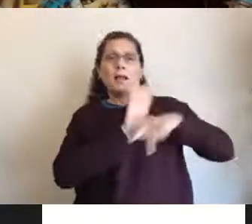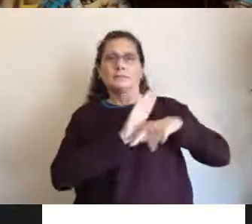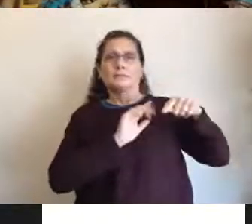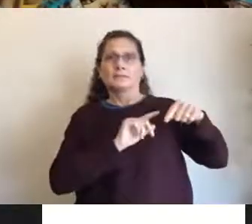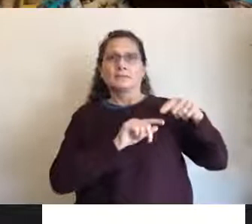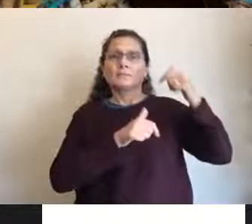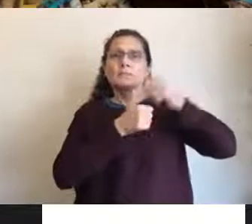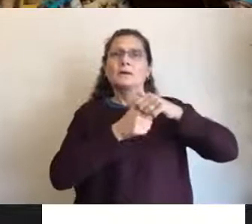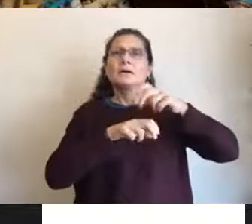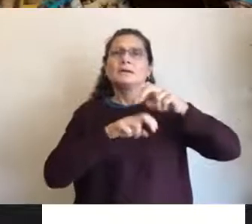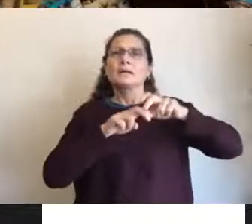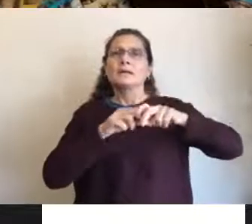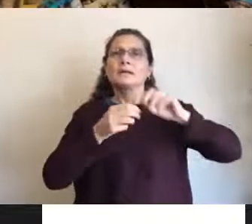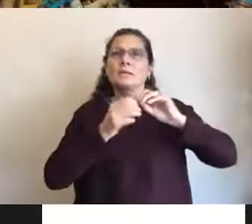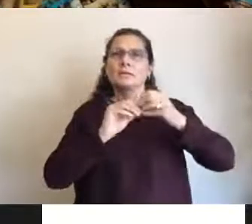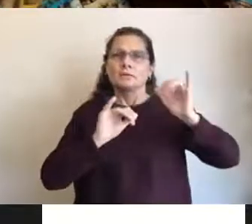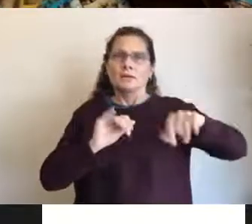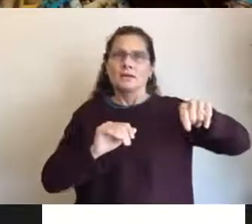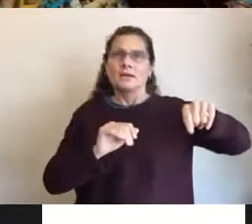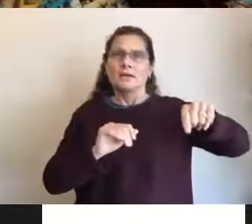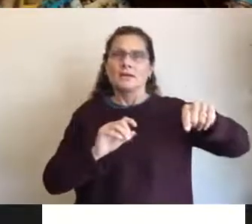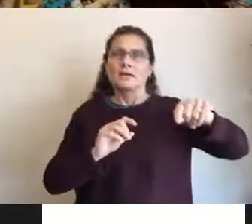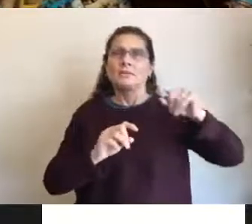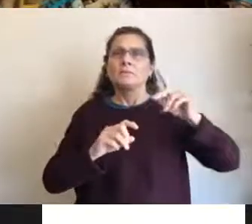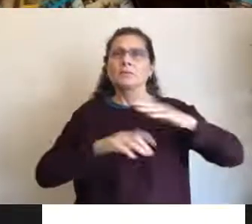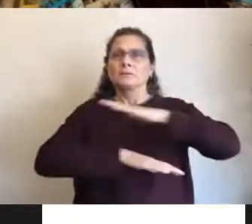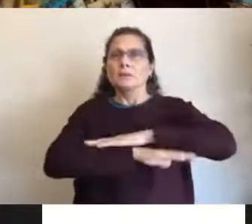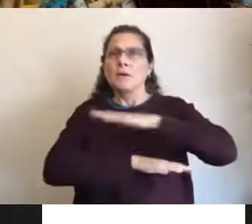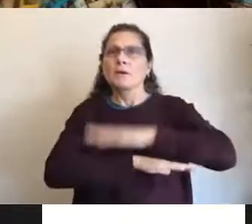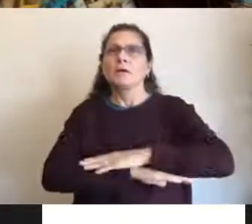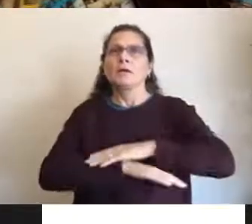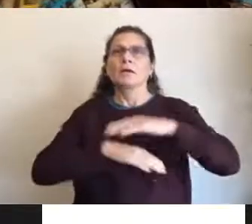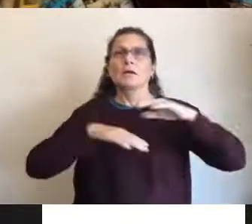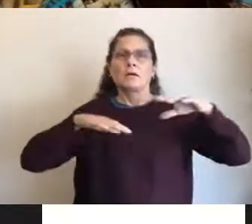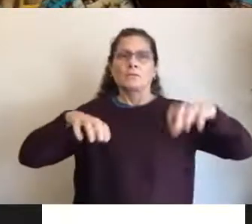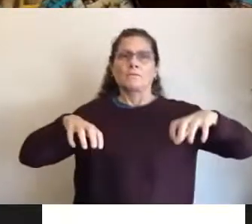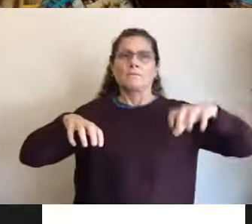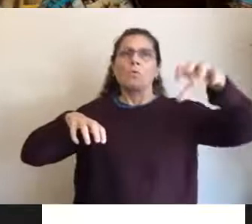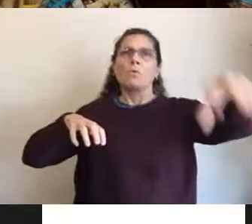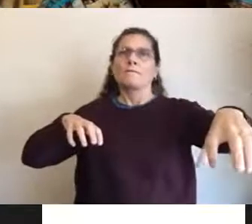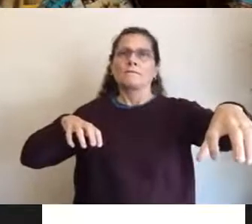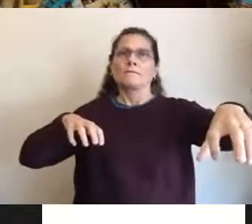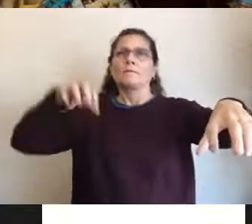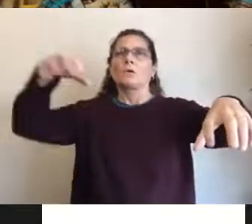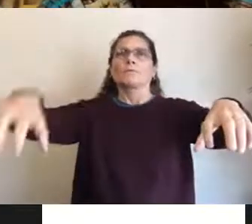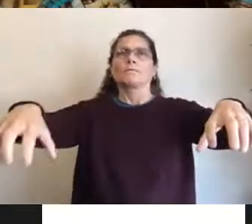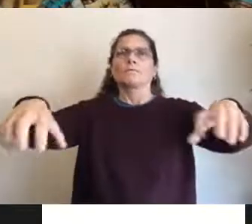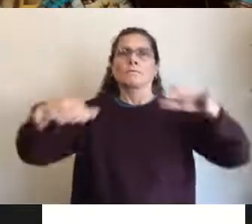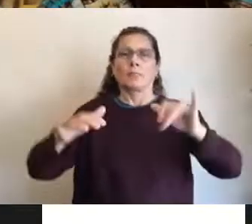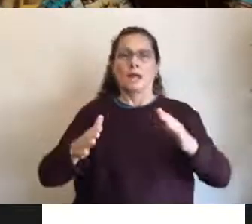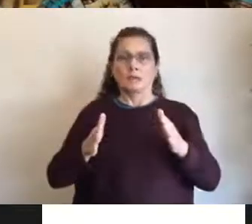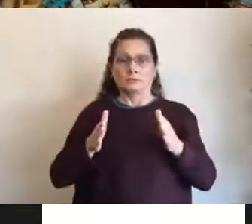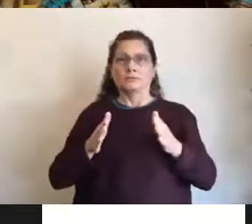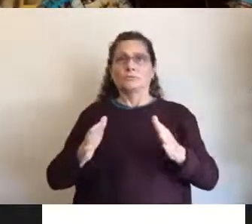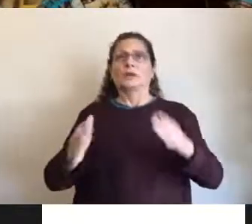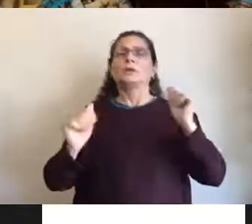city, where all of a sudden you're seeing tables on the sidewalk or tables in the street. But since the beginning of this program, we've been working with businesses throughout the